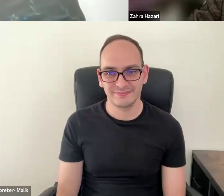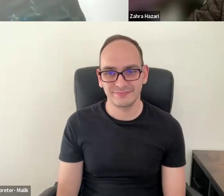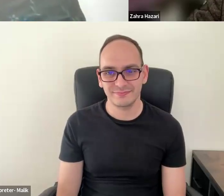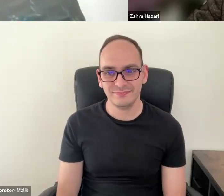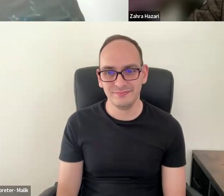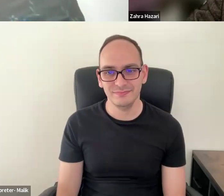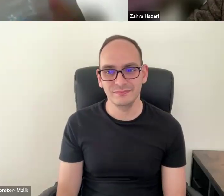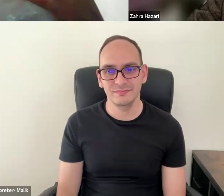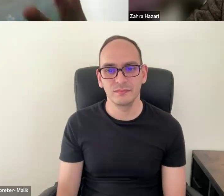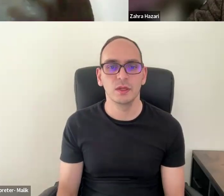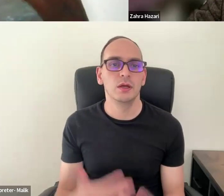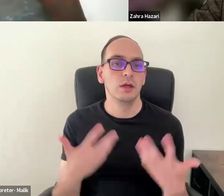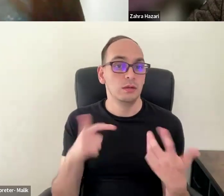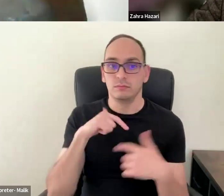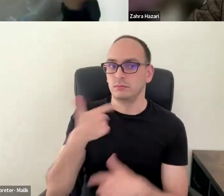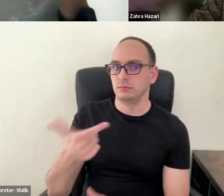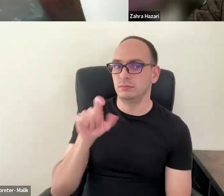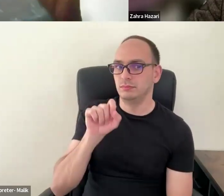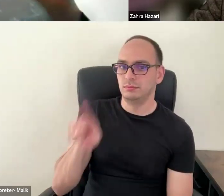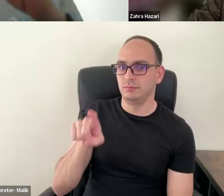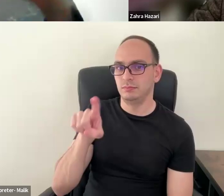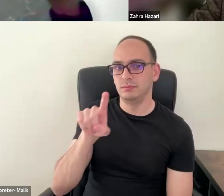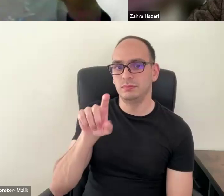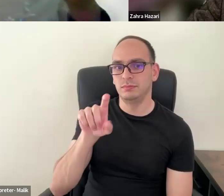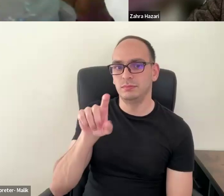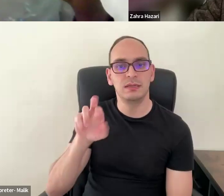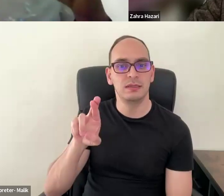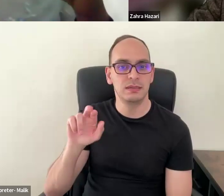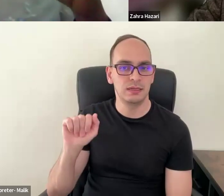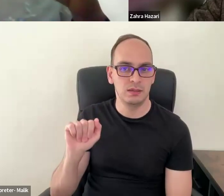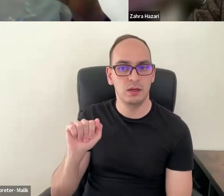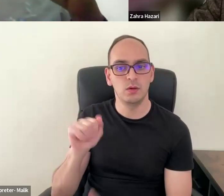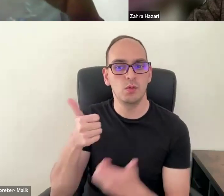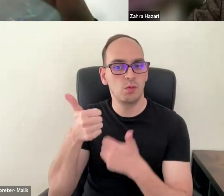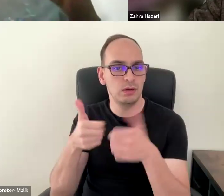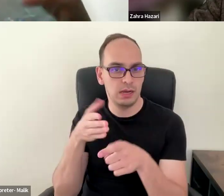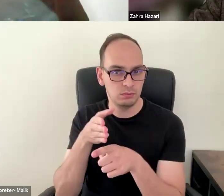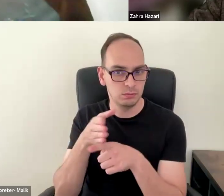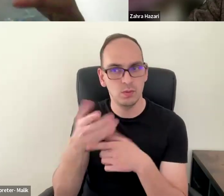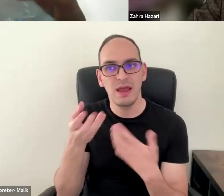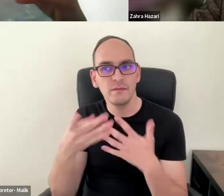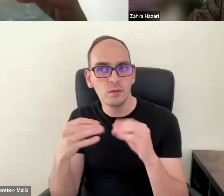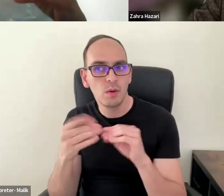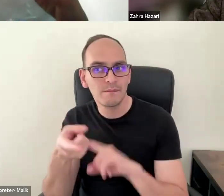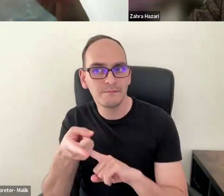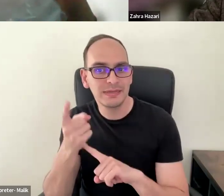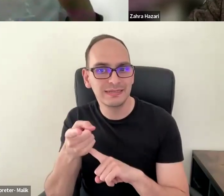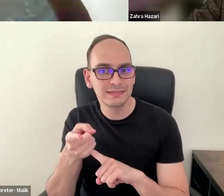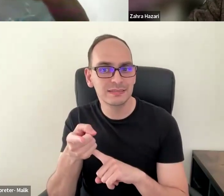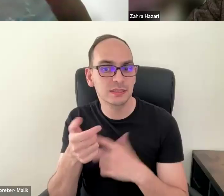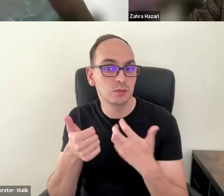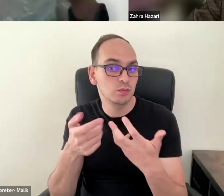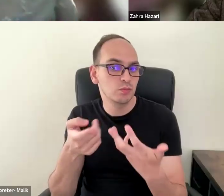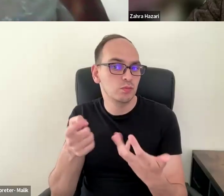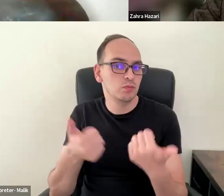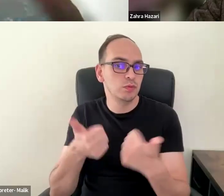Well, let me turn this over to Zahra. Zahra, is there particular area you want to kind of, since we have a few more moments here, that